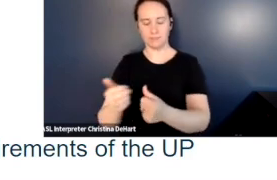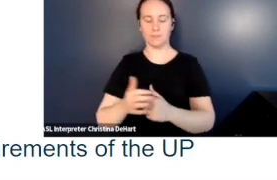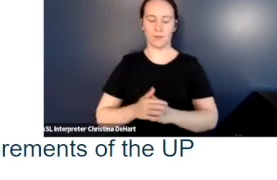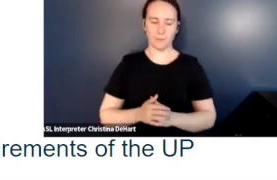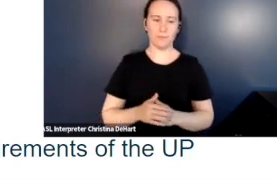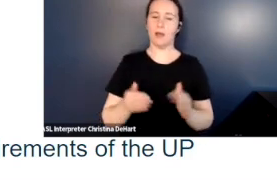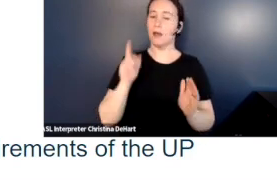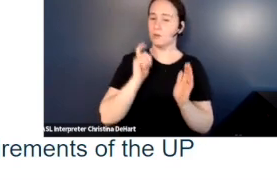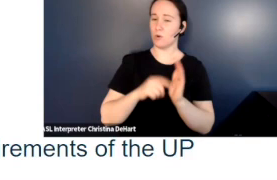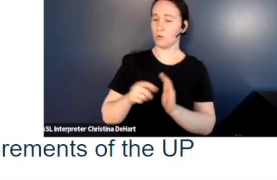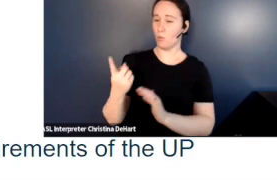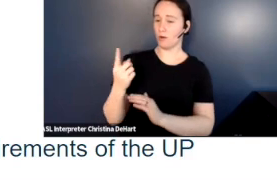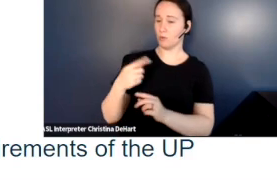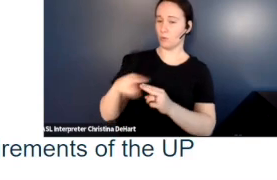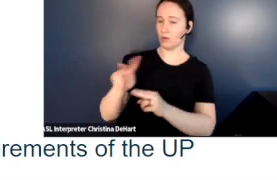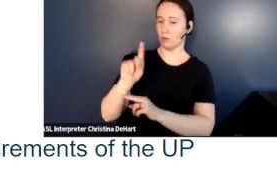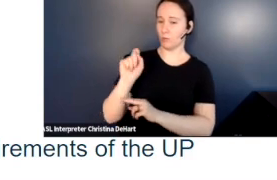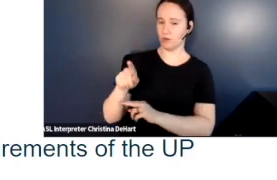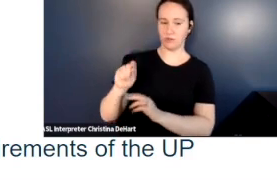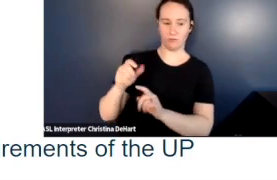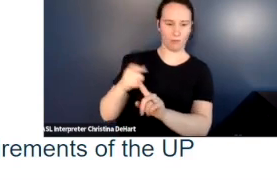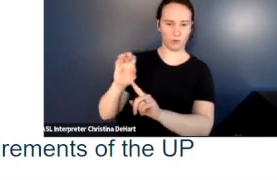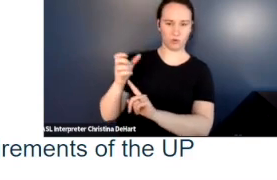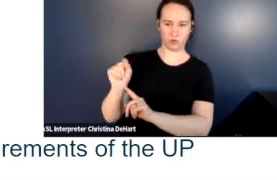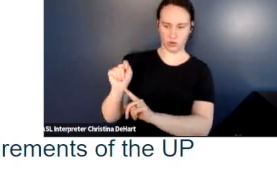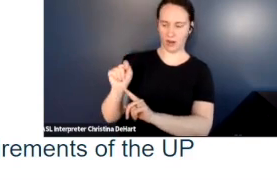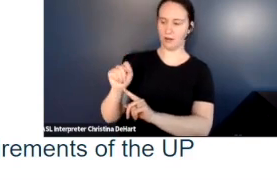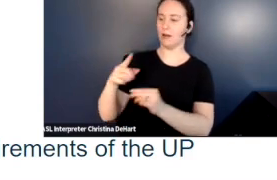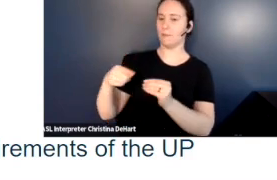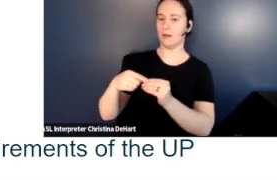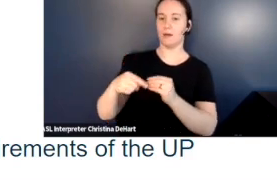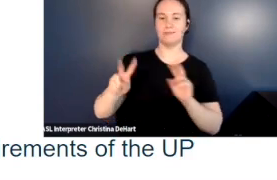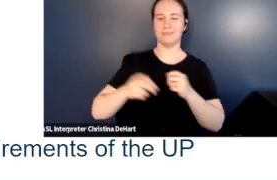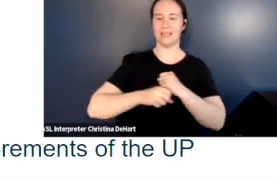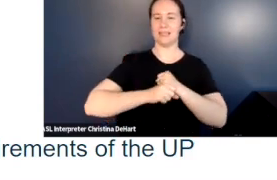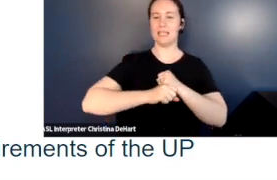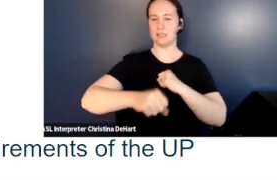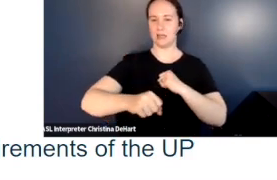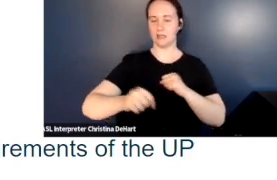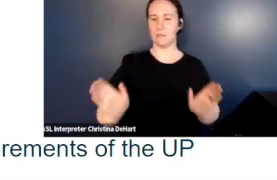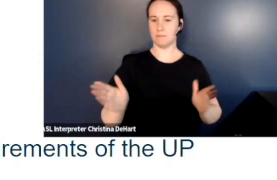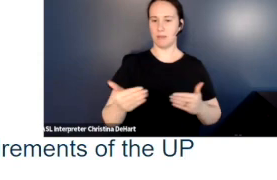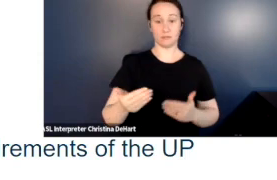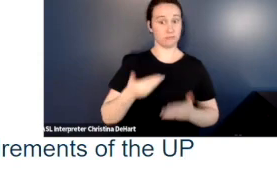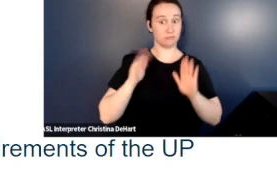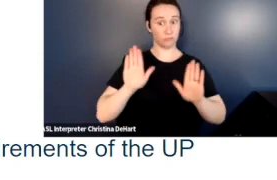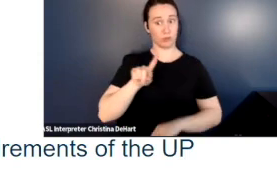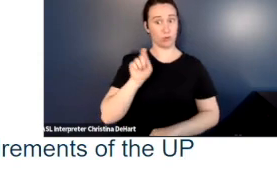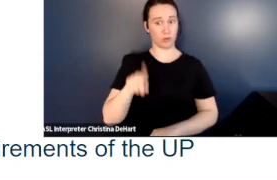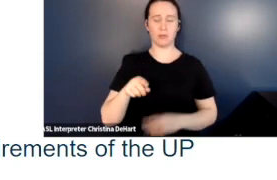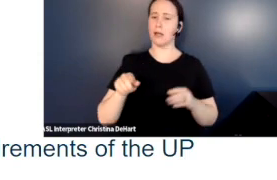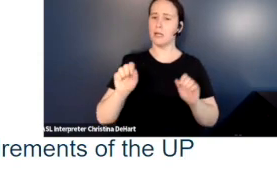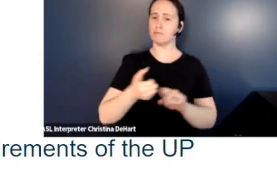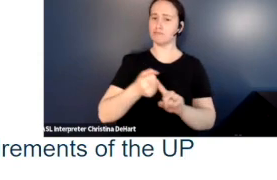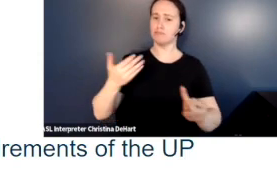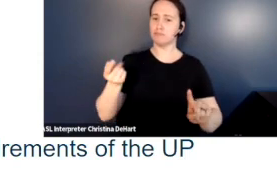quick question in there regarding the extended package. So that's a great question. I can elaborate on